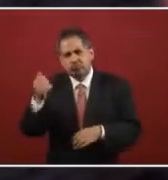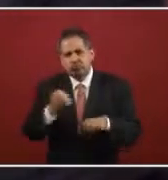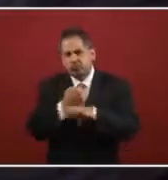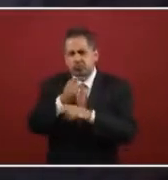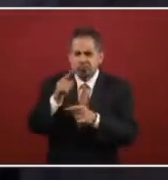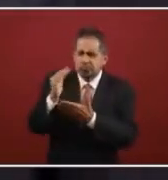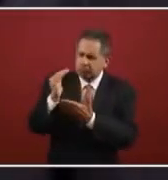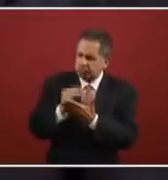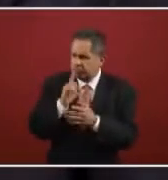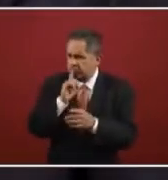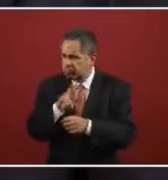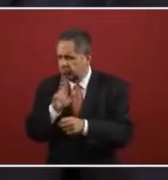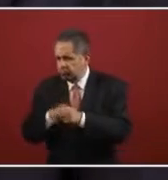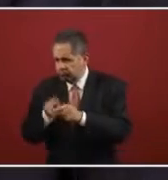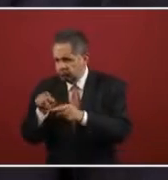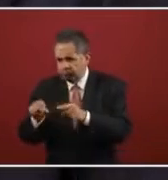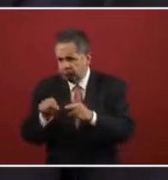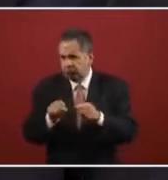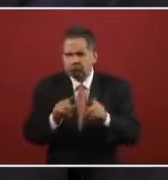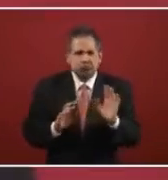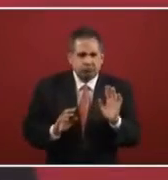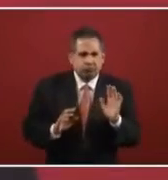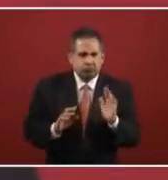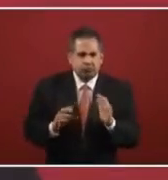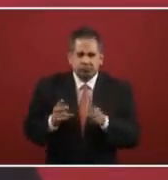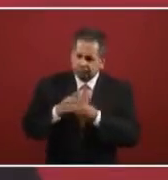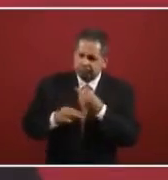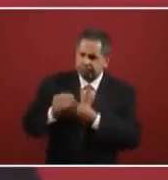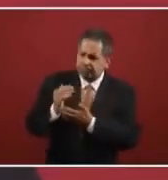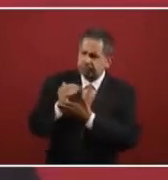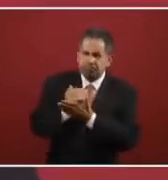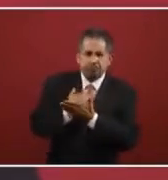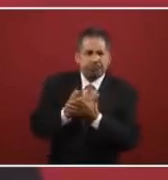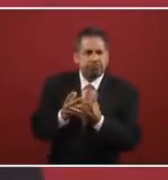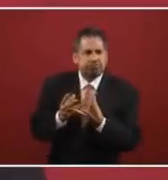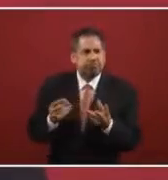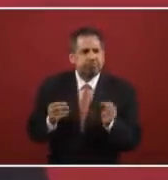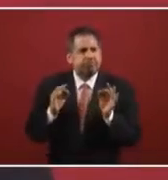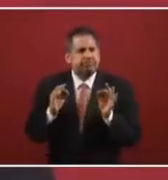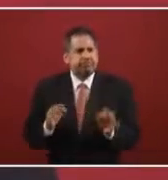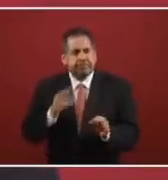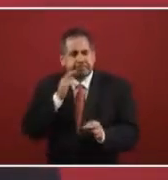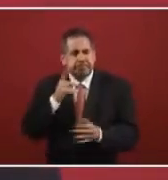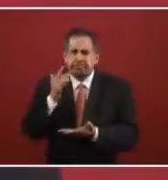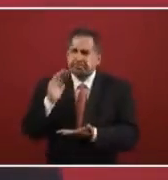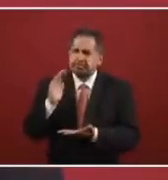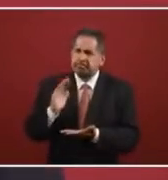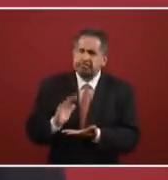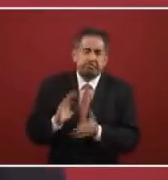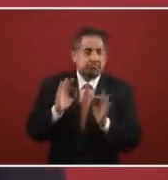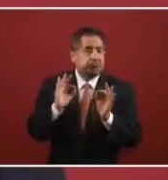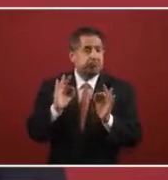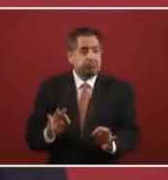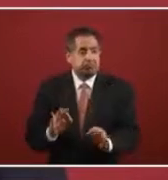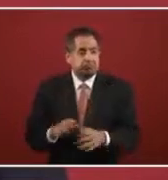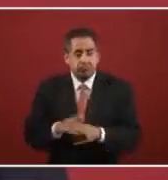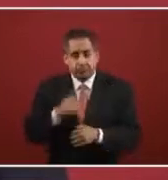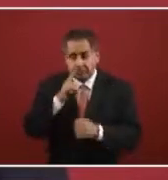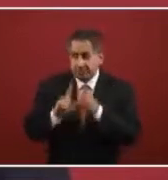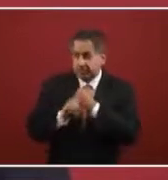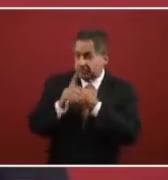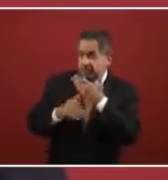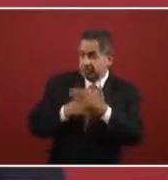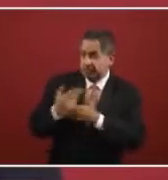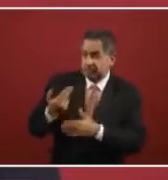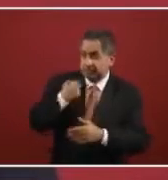other ones, sí se está logrando it is being gained, una disminución. the diminishment of